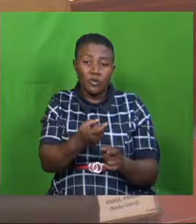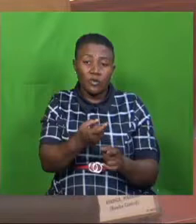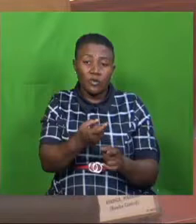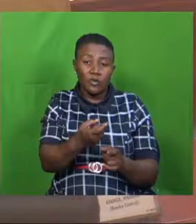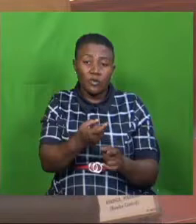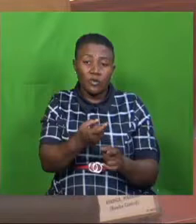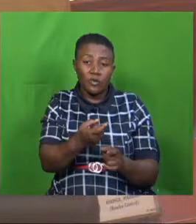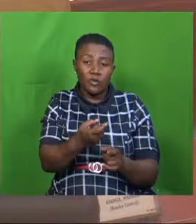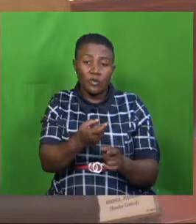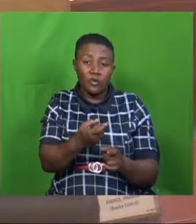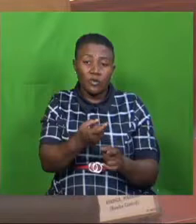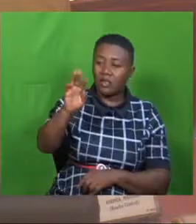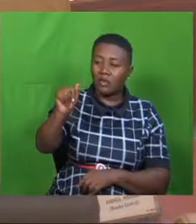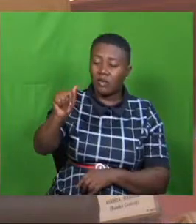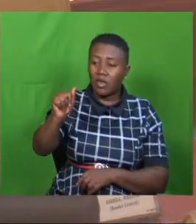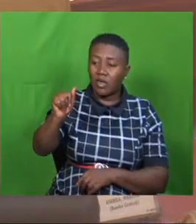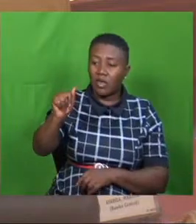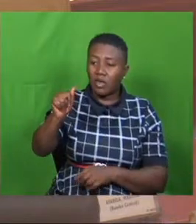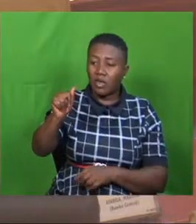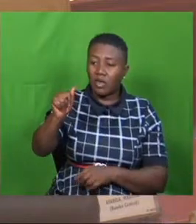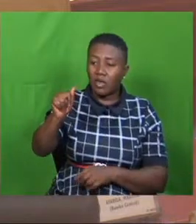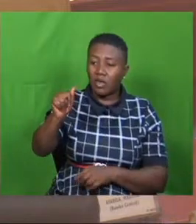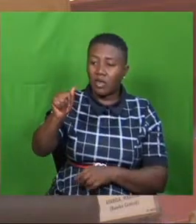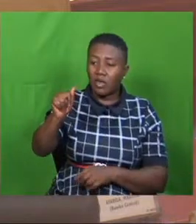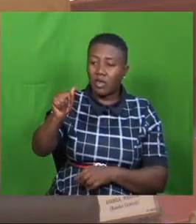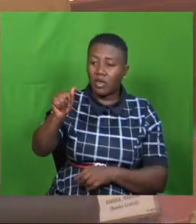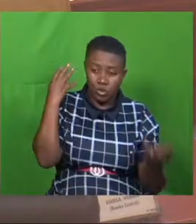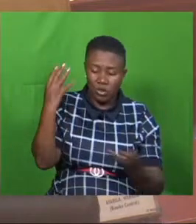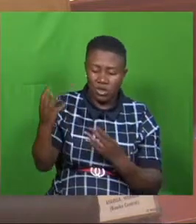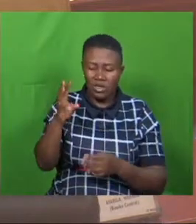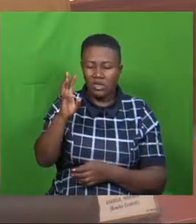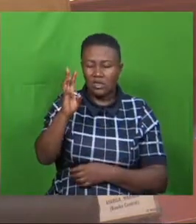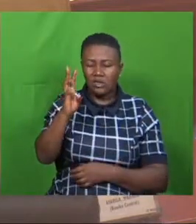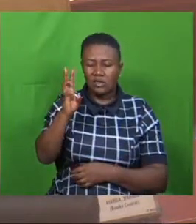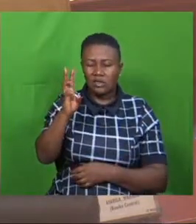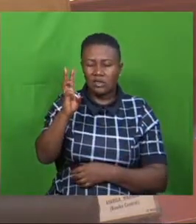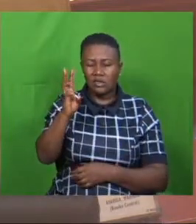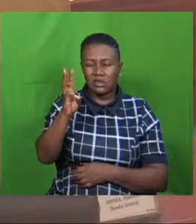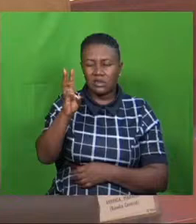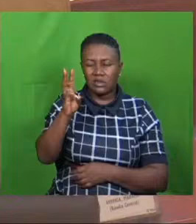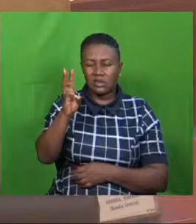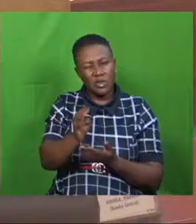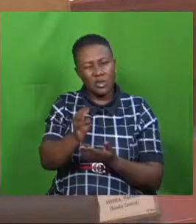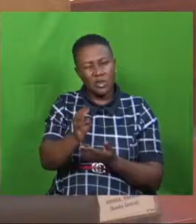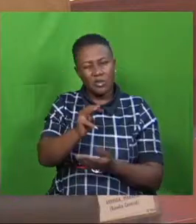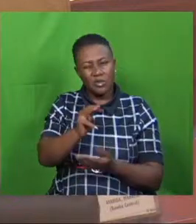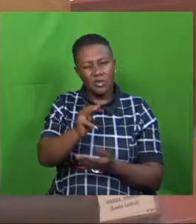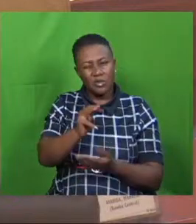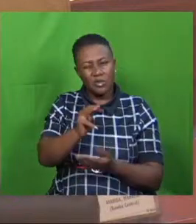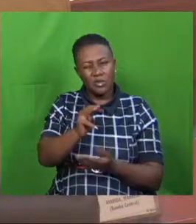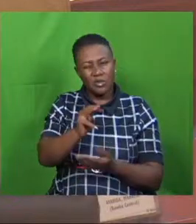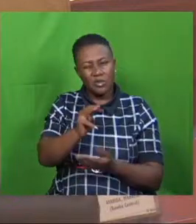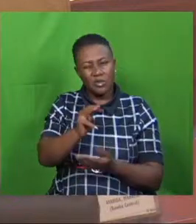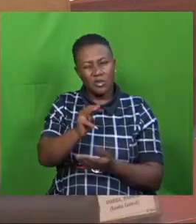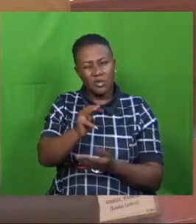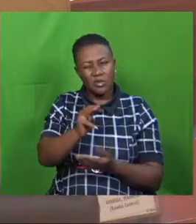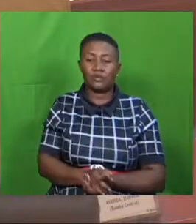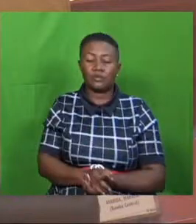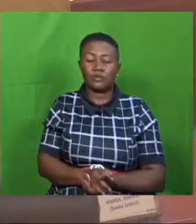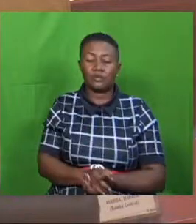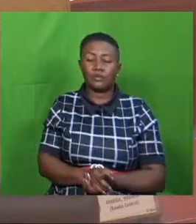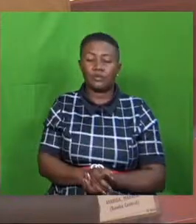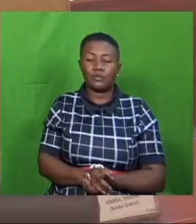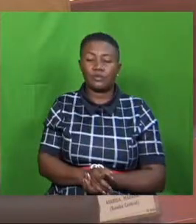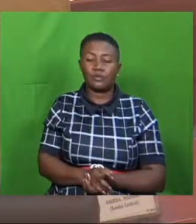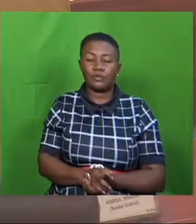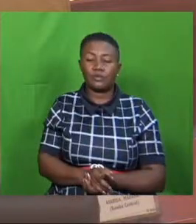Way of about $600 million US. Mr. Speaker, that can be found in page 6 of 8. Mr. Speaker, at